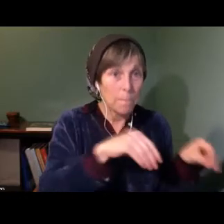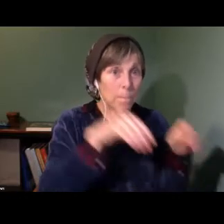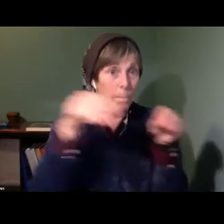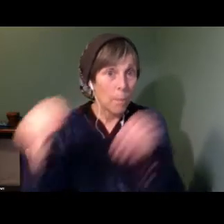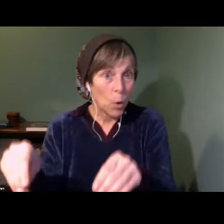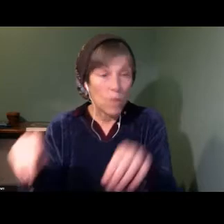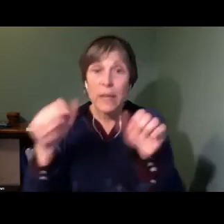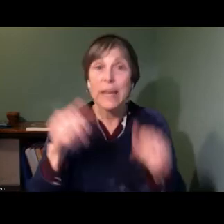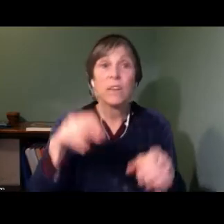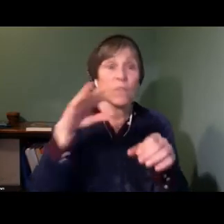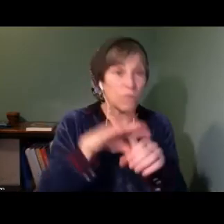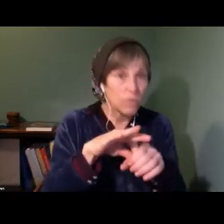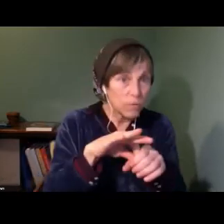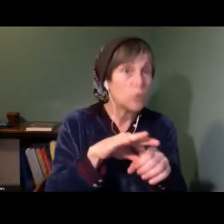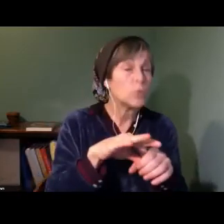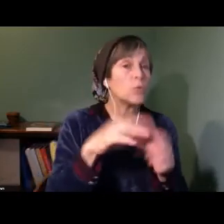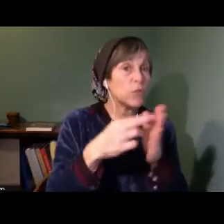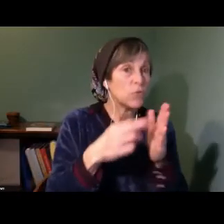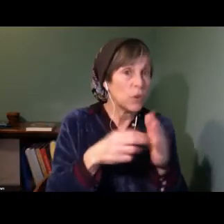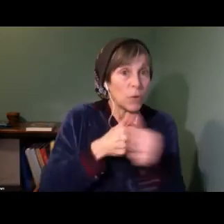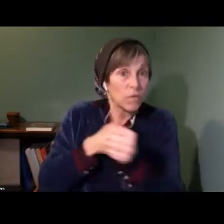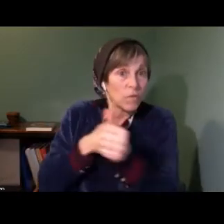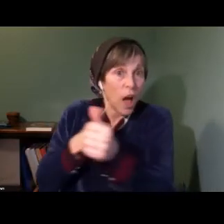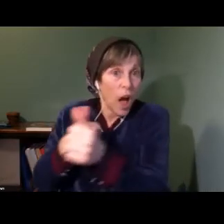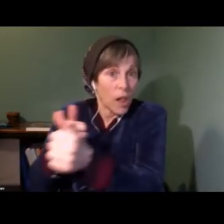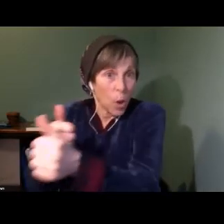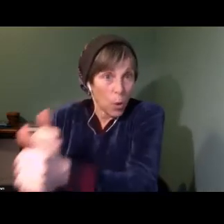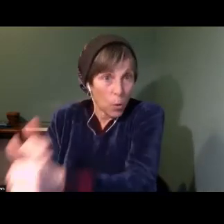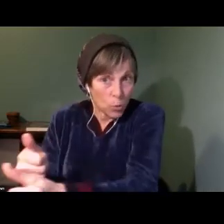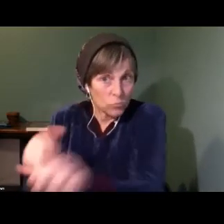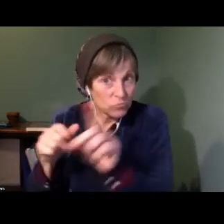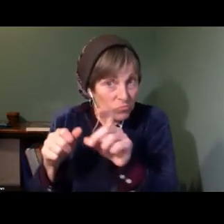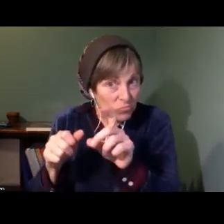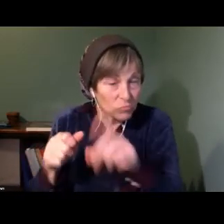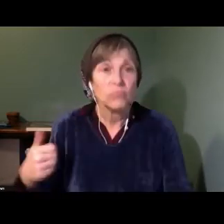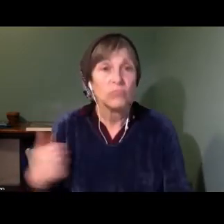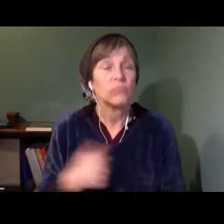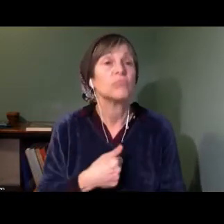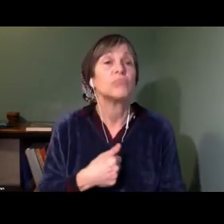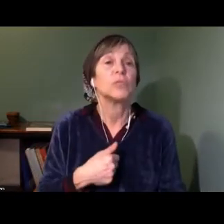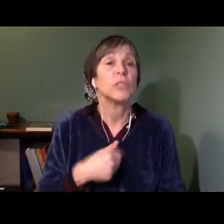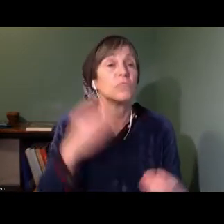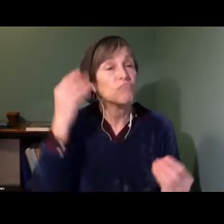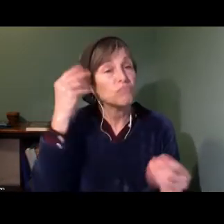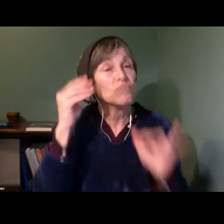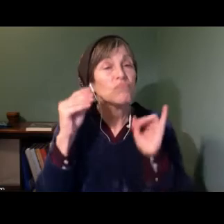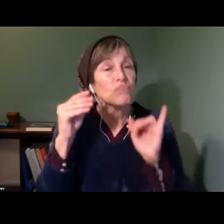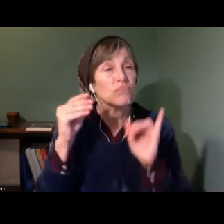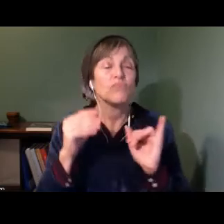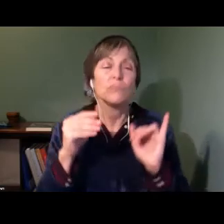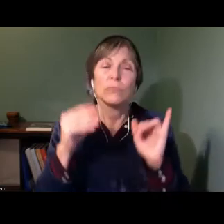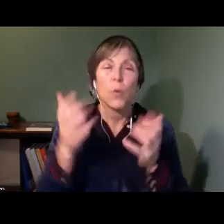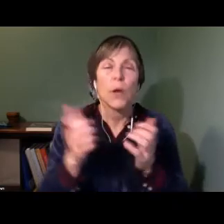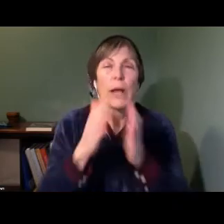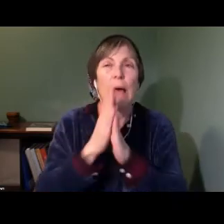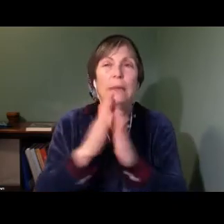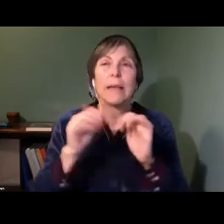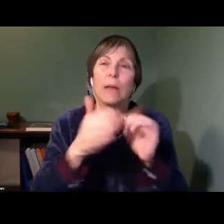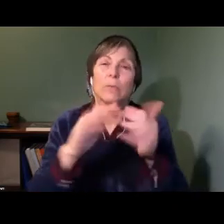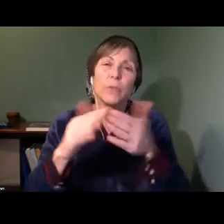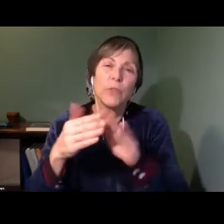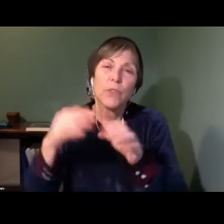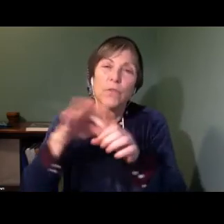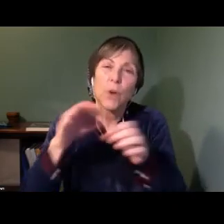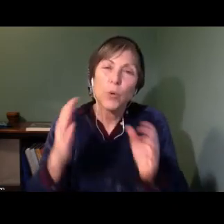in that statewide voter registration database and so we wanted to ask a question about sort of how municipal voters um